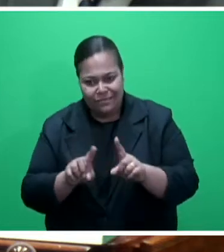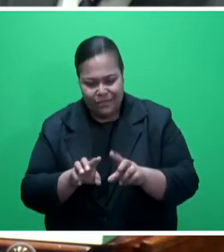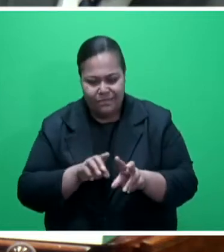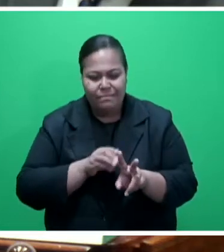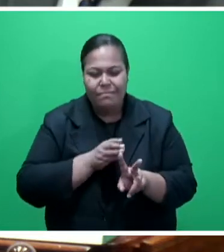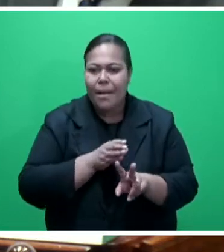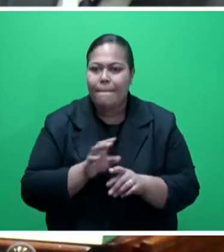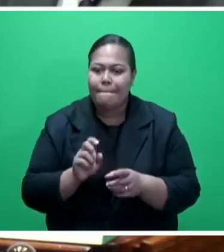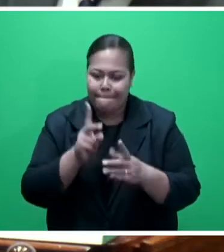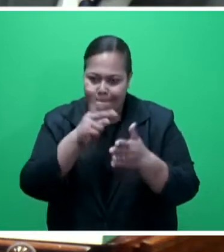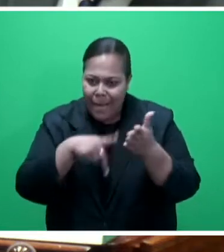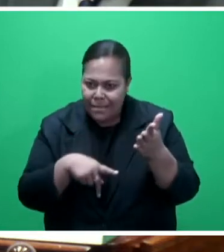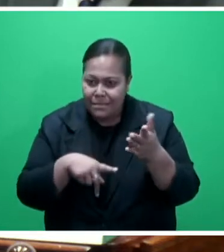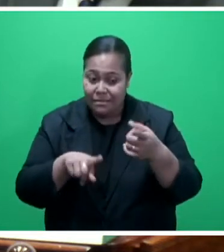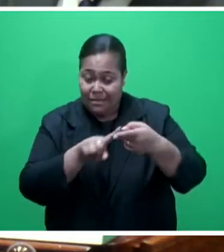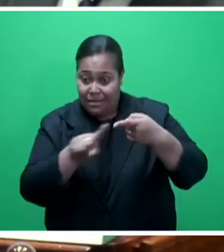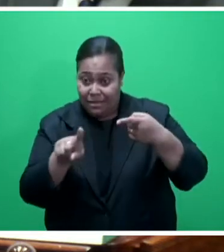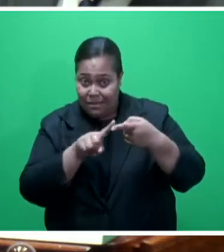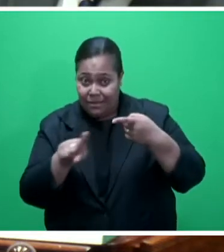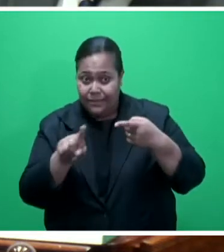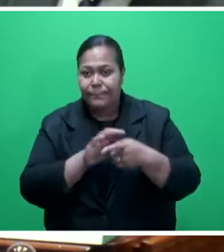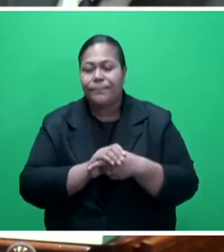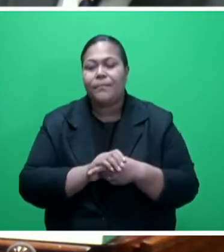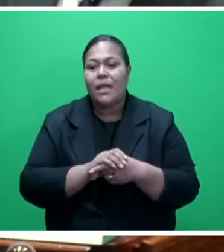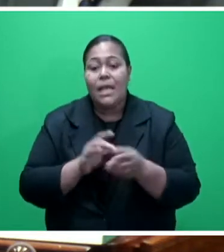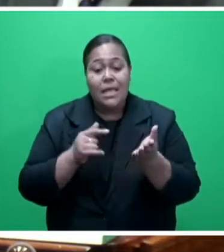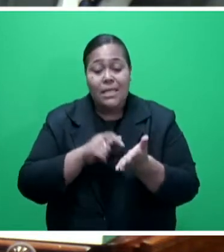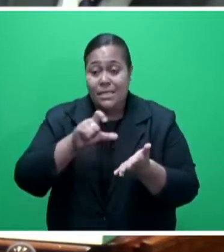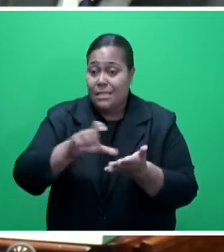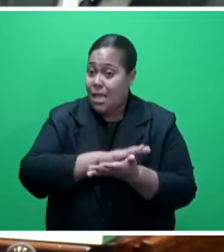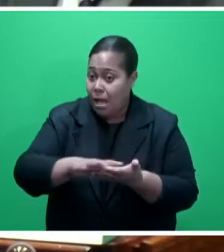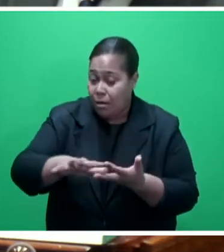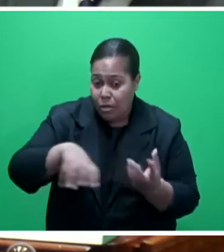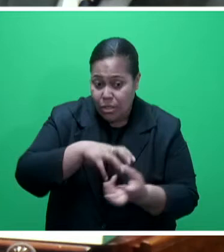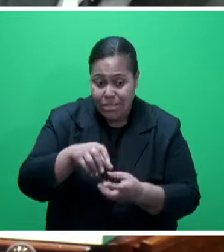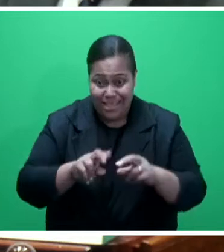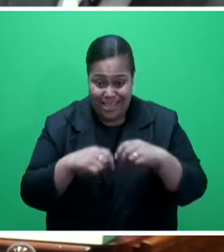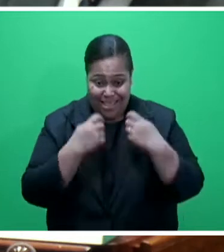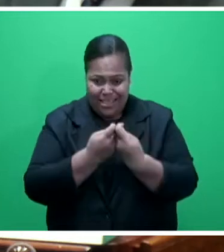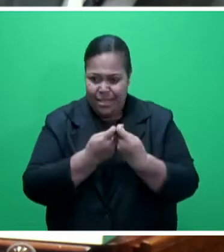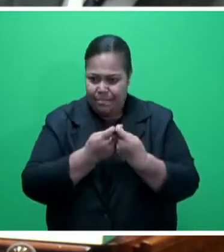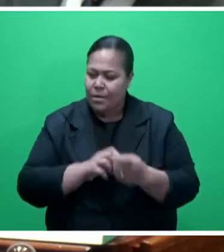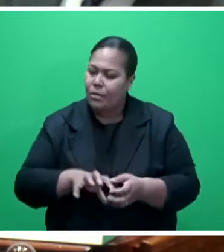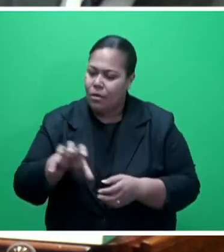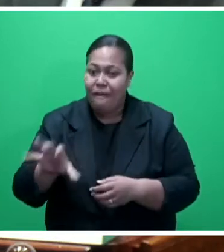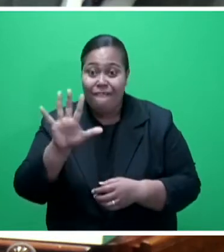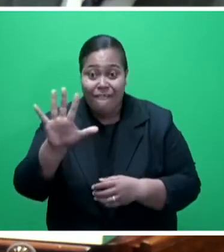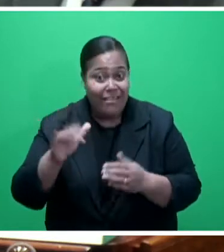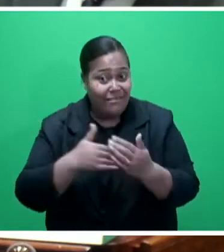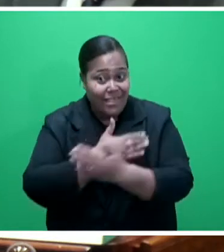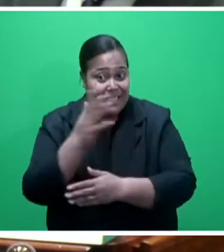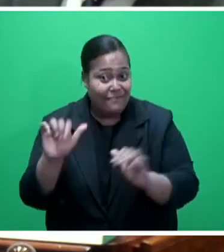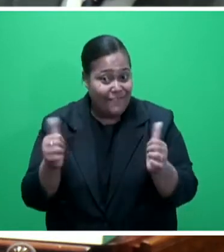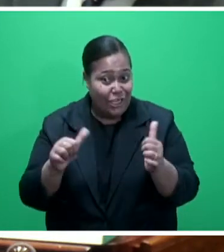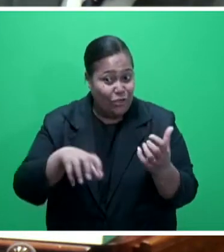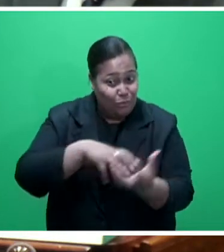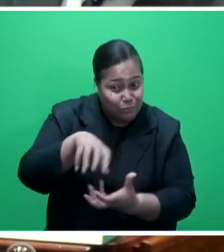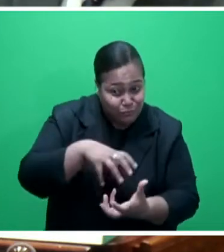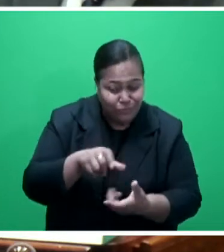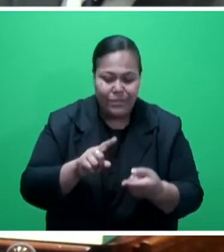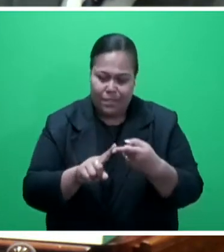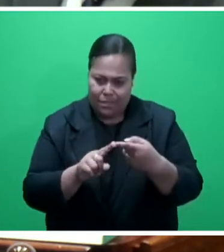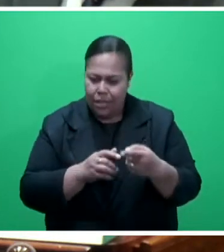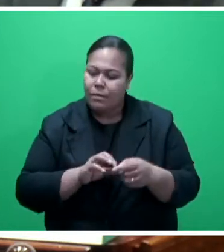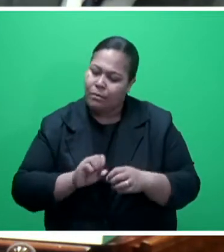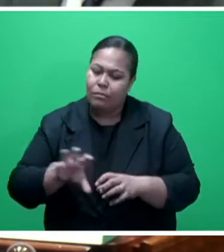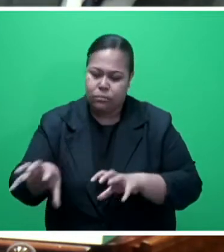1 of the TC Herald response was deployed within 5 days of the passing of TC Herald. May I emphasize